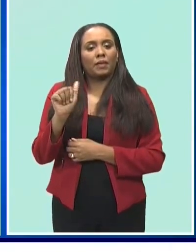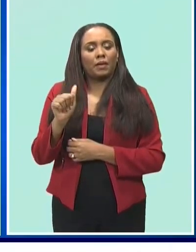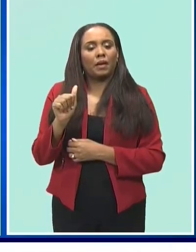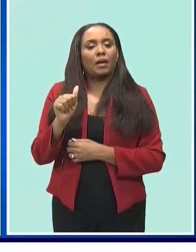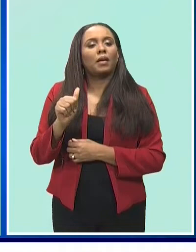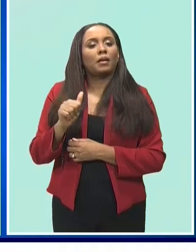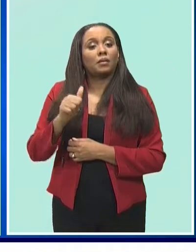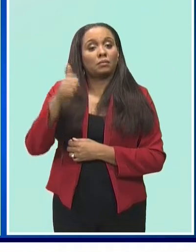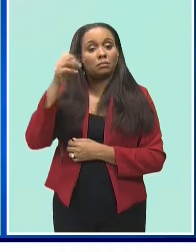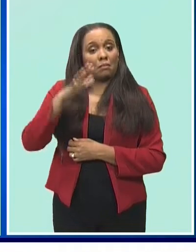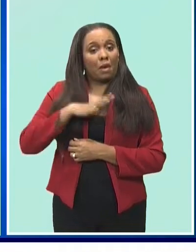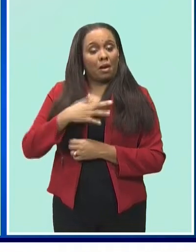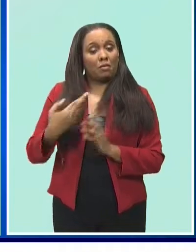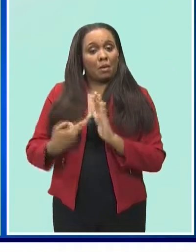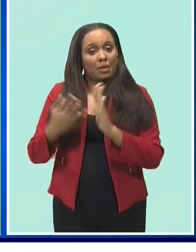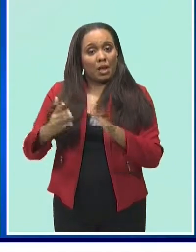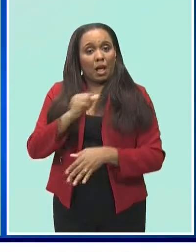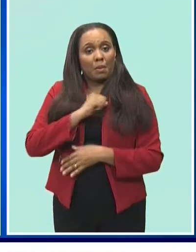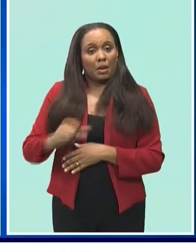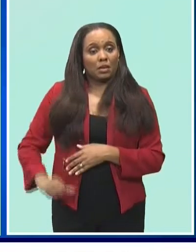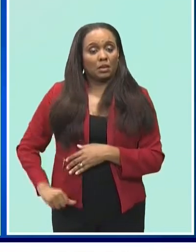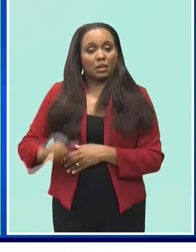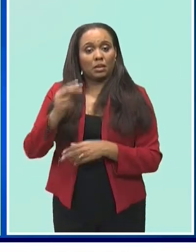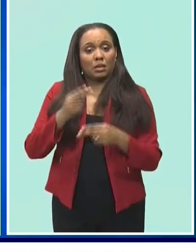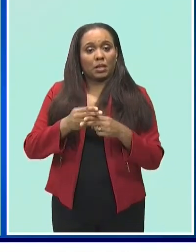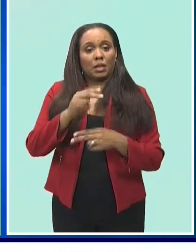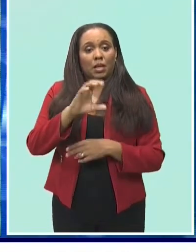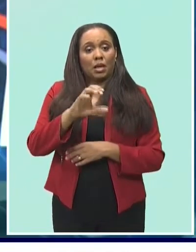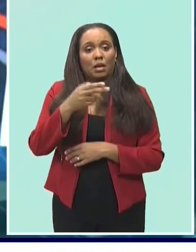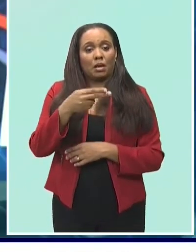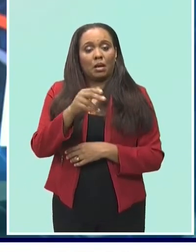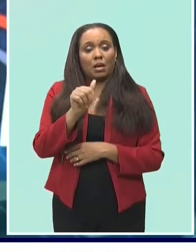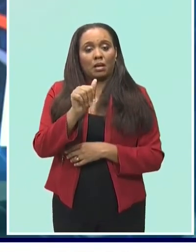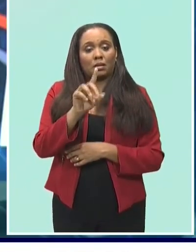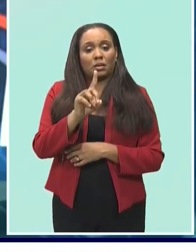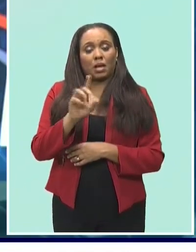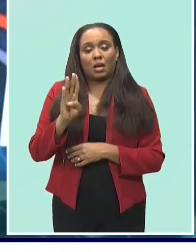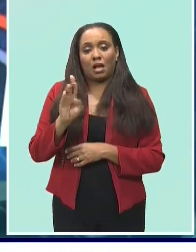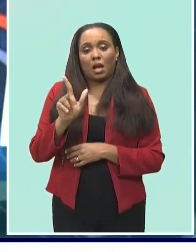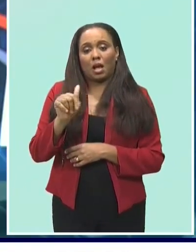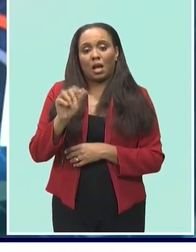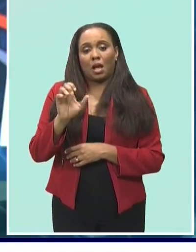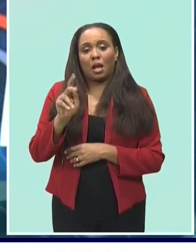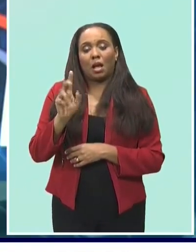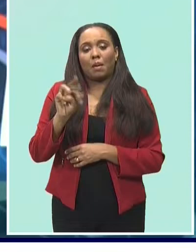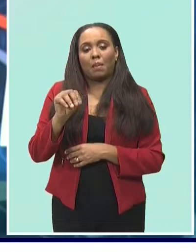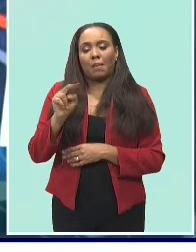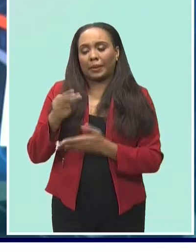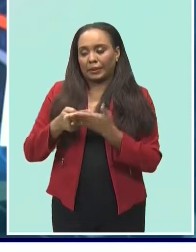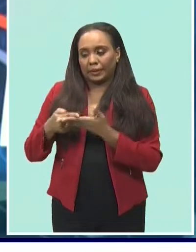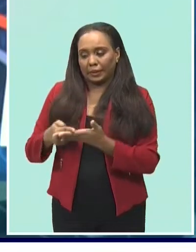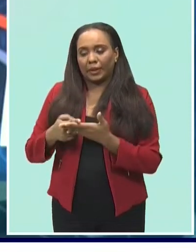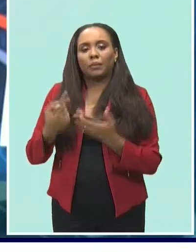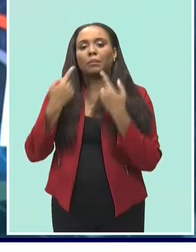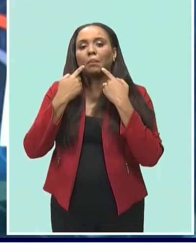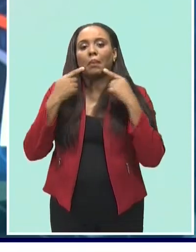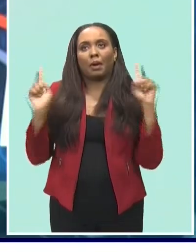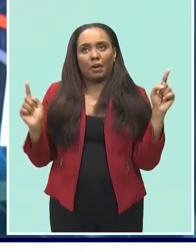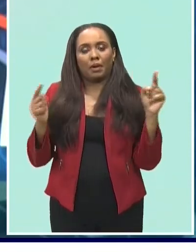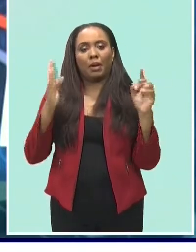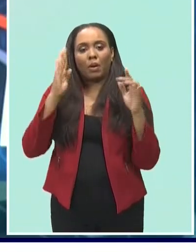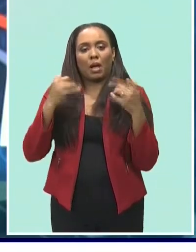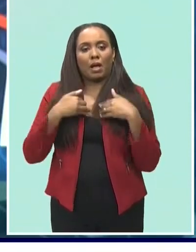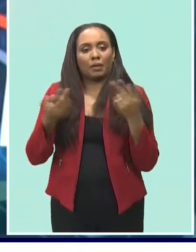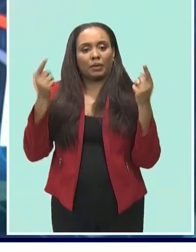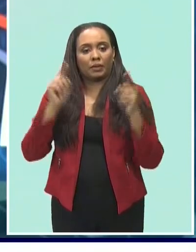an official ceremony with WIPO Director General Francis Gurry. Collectively referred to as the WIPO Internet Treaties, they